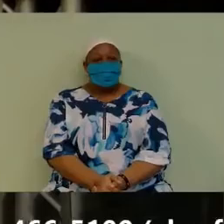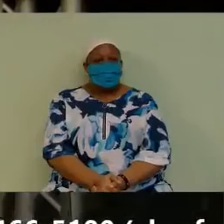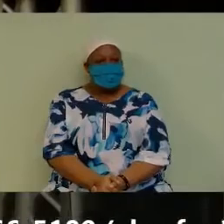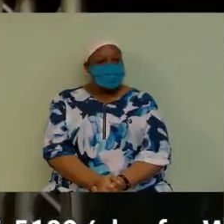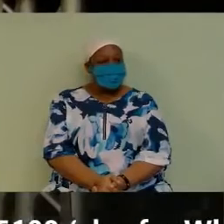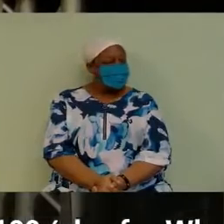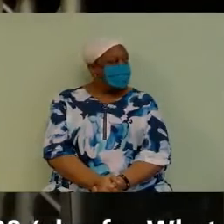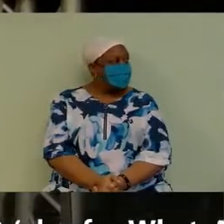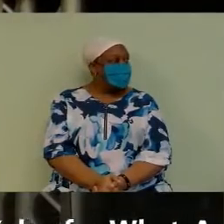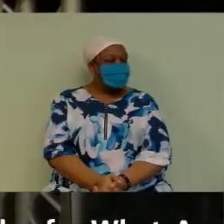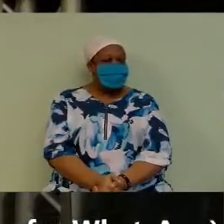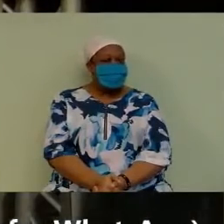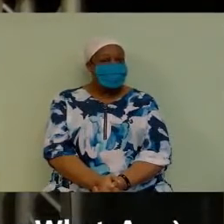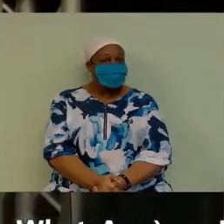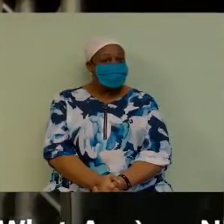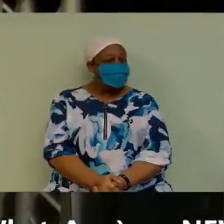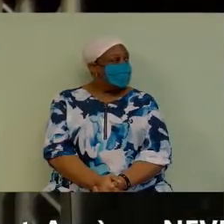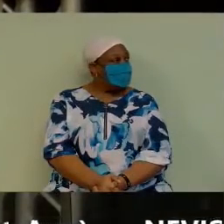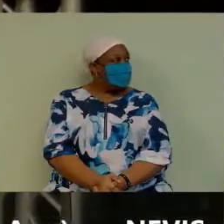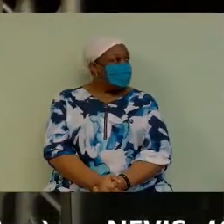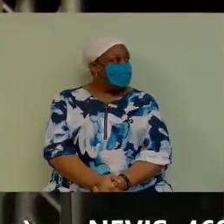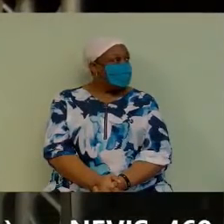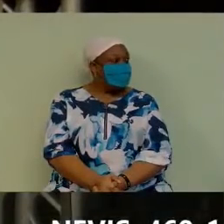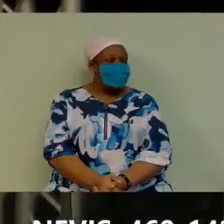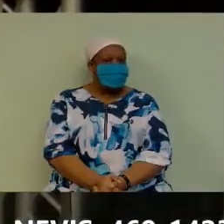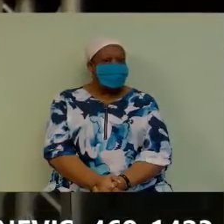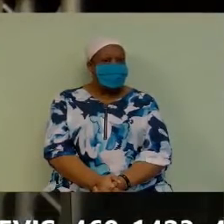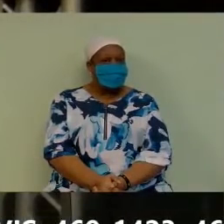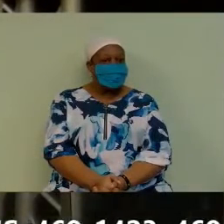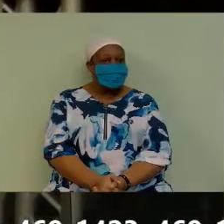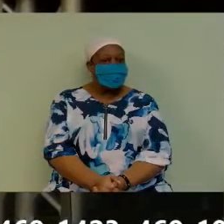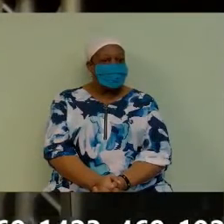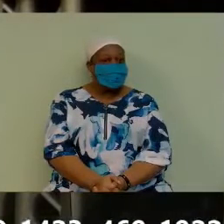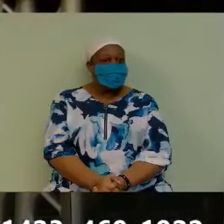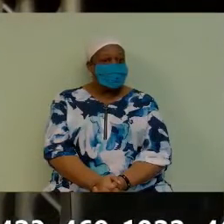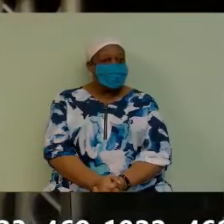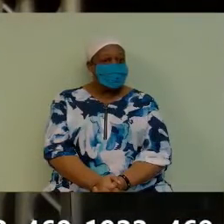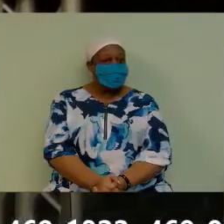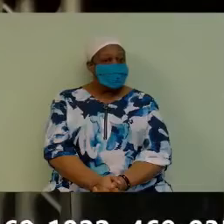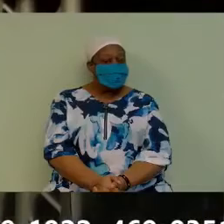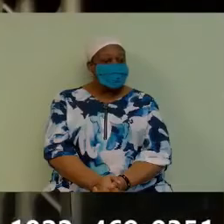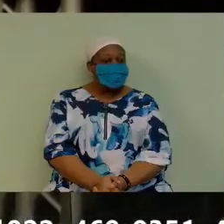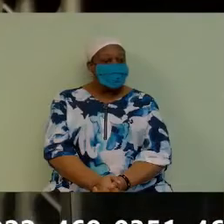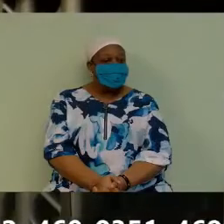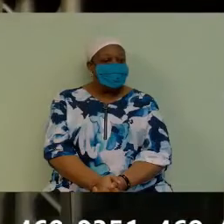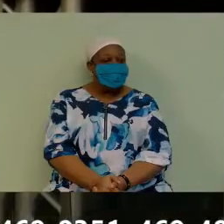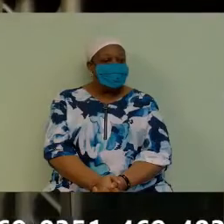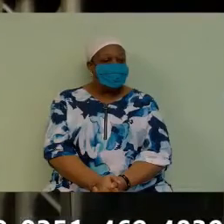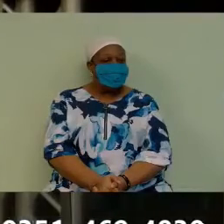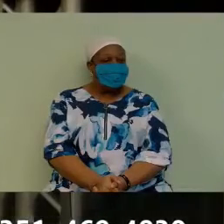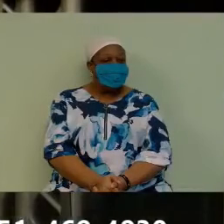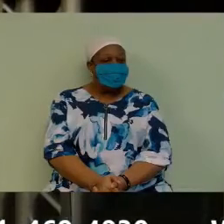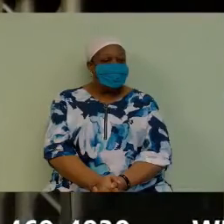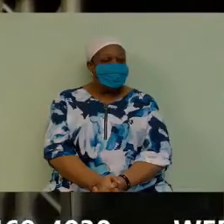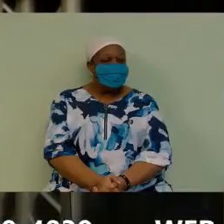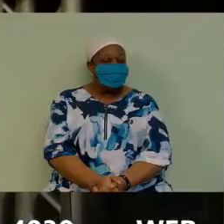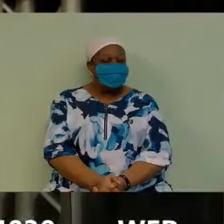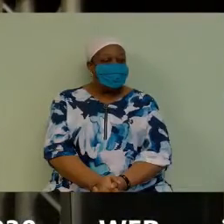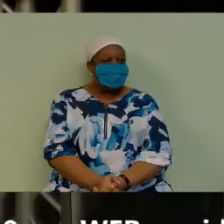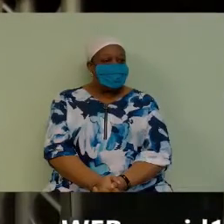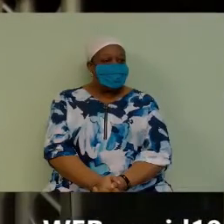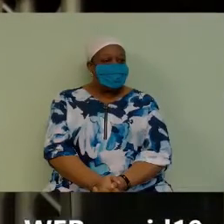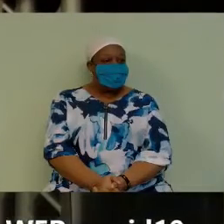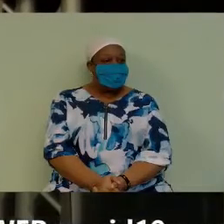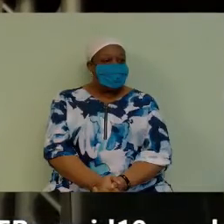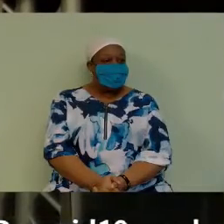Wilkinson, who had most of the questions to answer today. Dr.